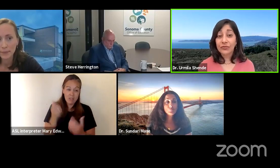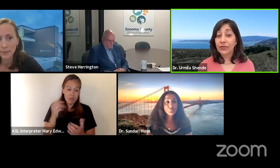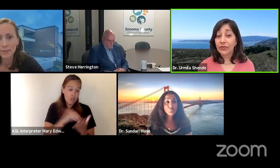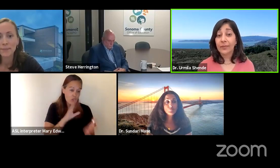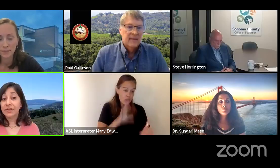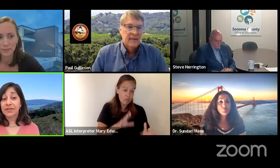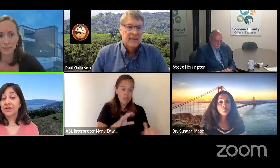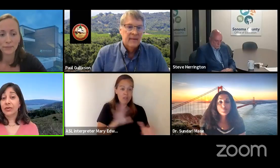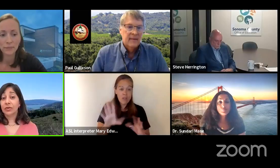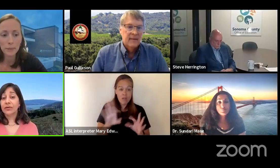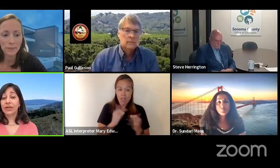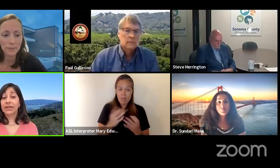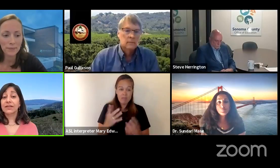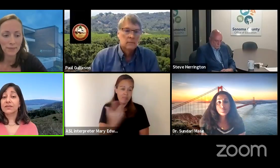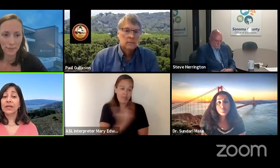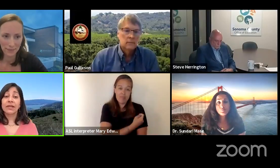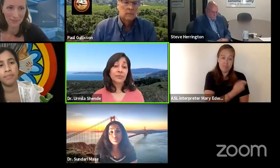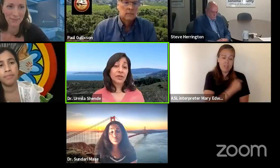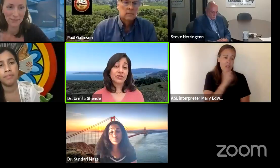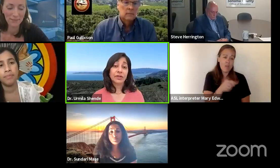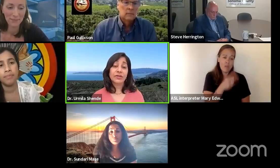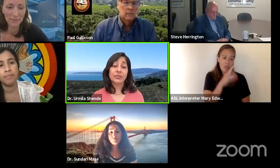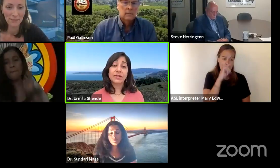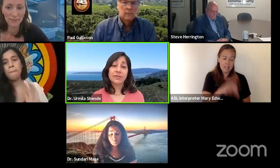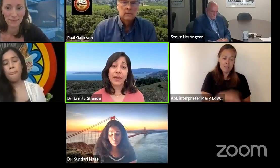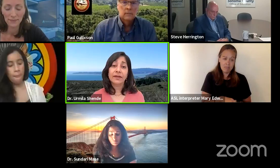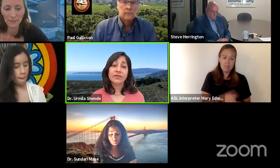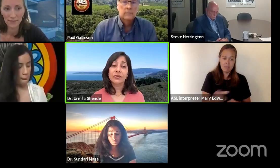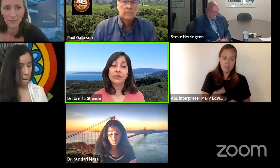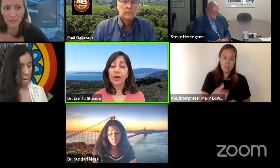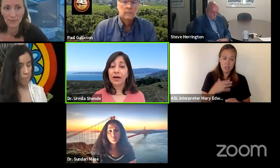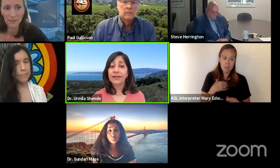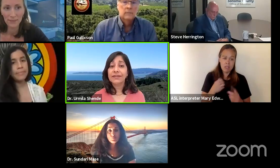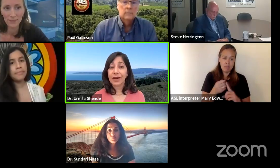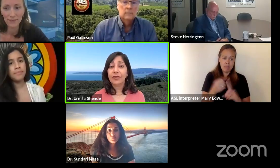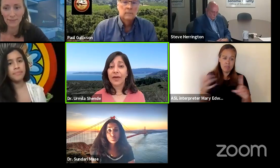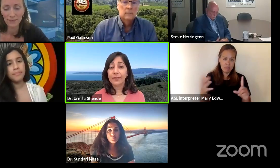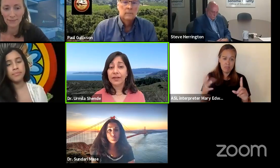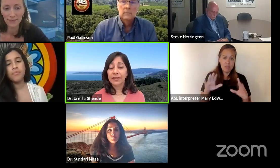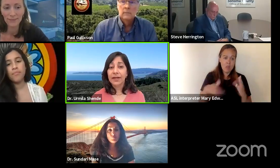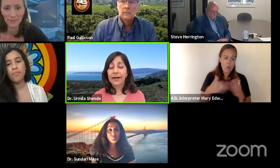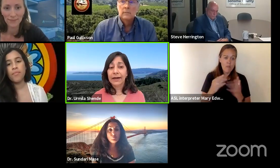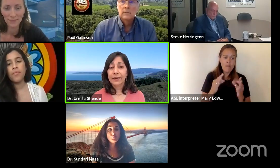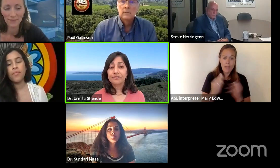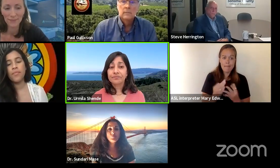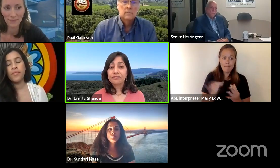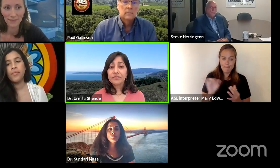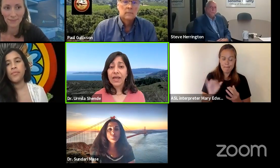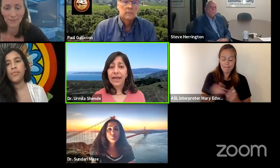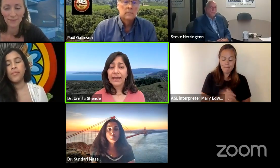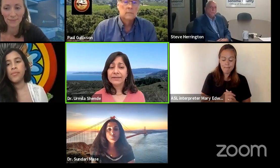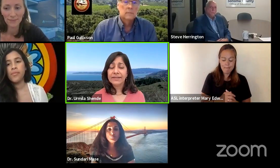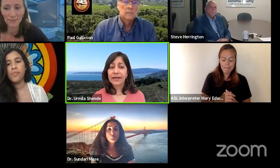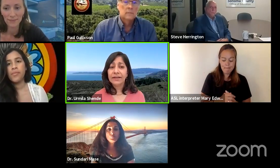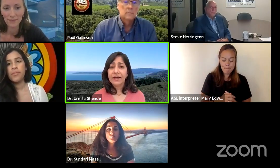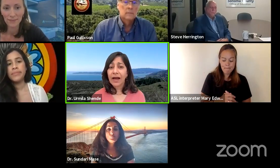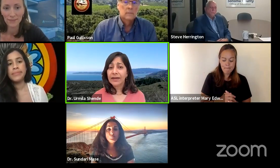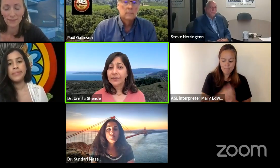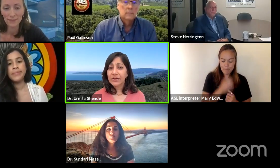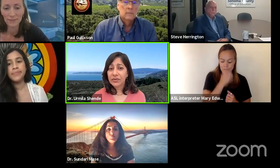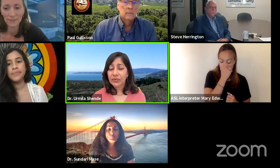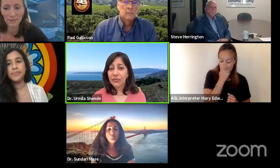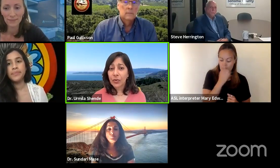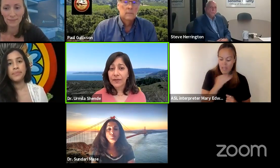but also for their families it's not only for the kids but it's really to be expanded to uh the entire family um and uh